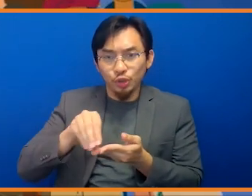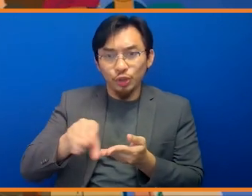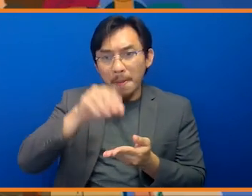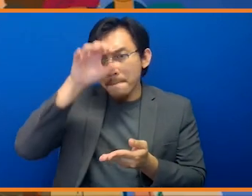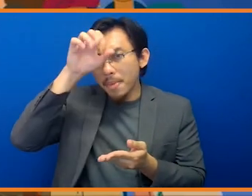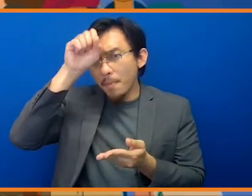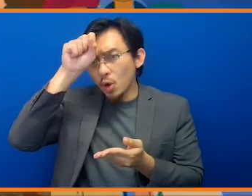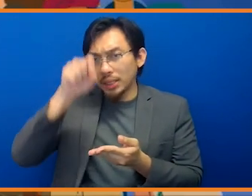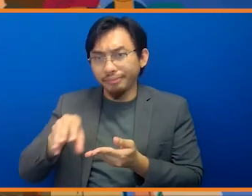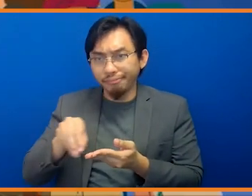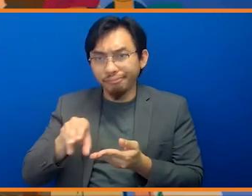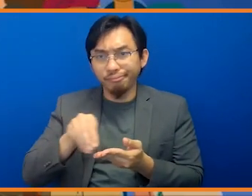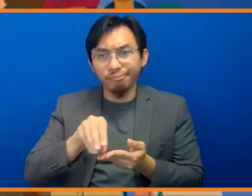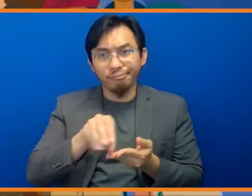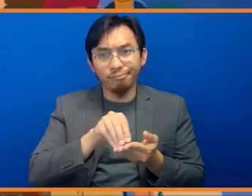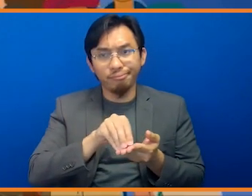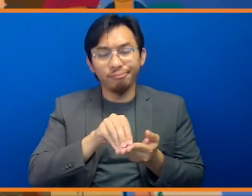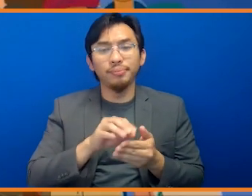memory.